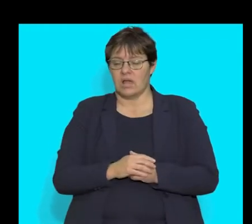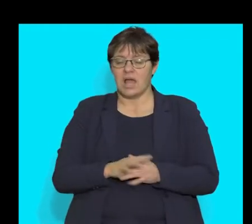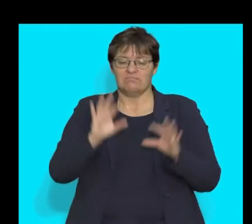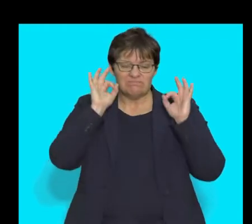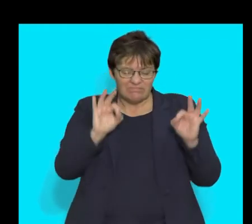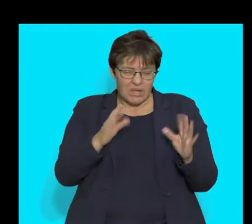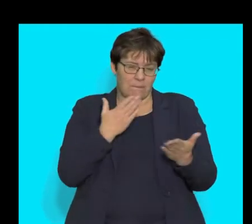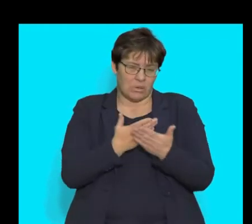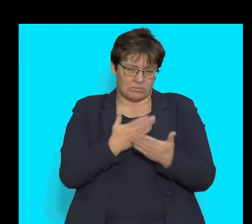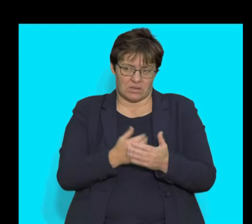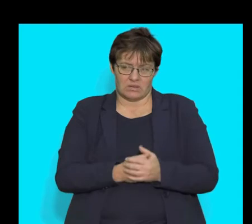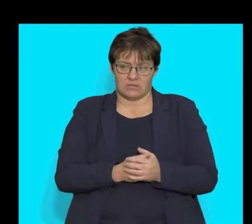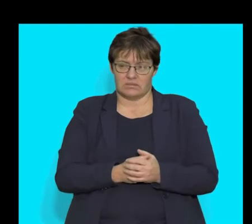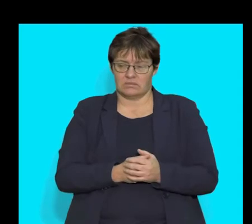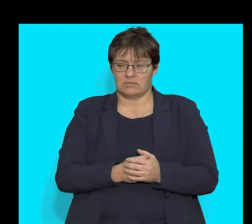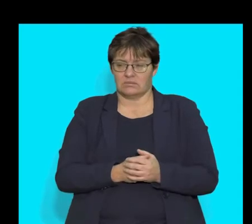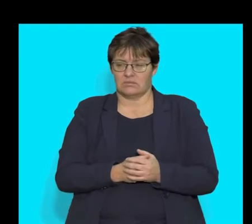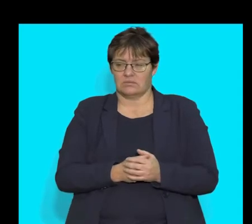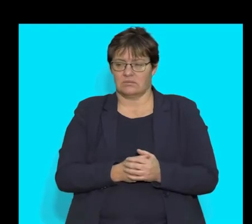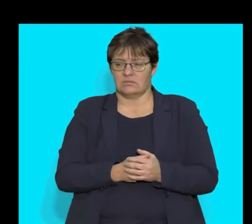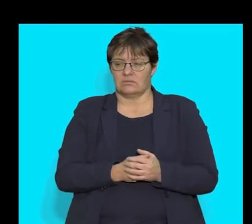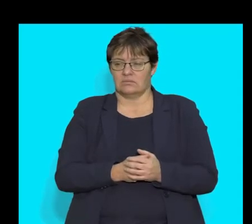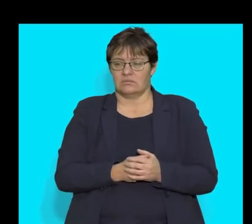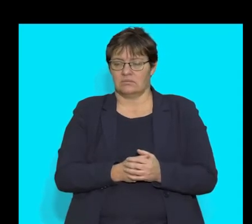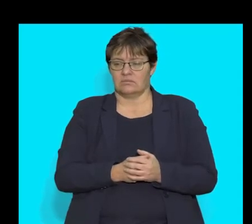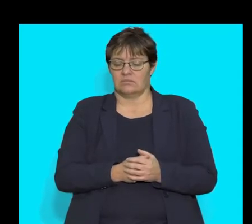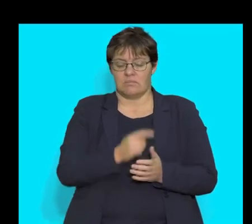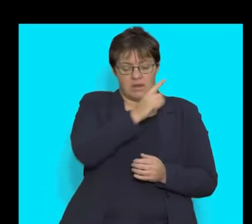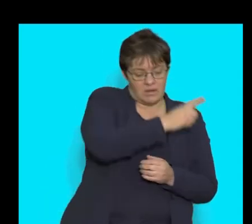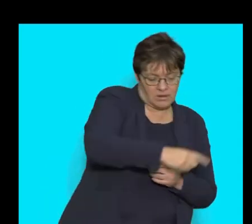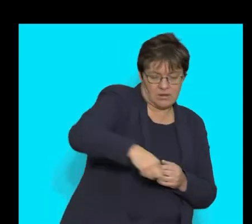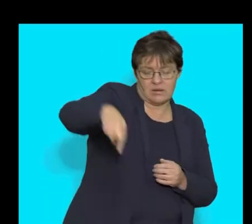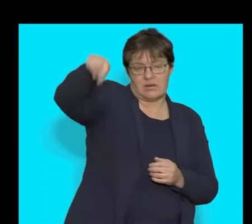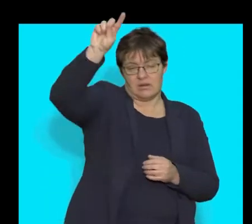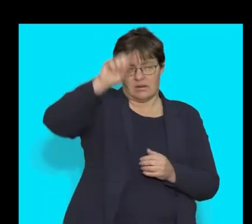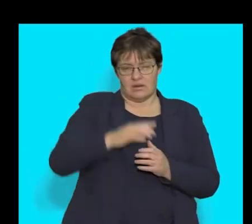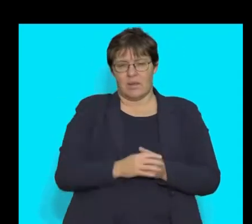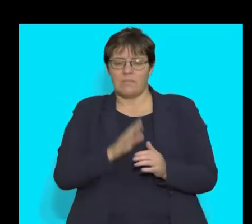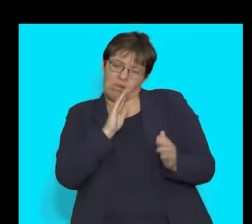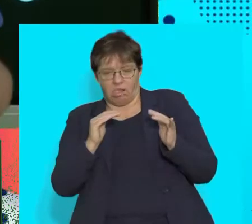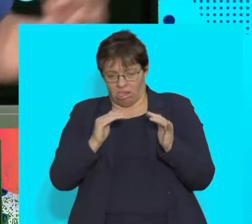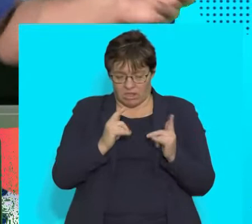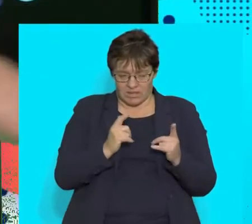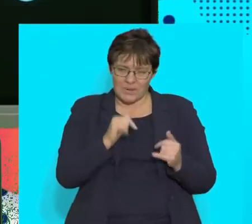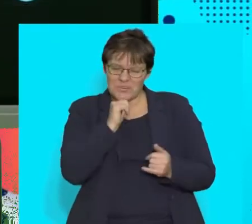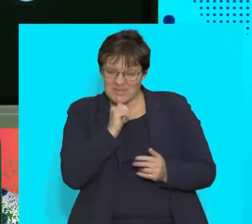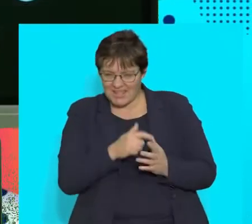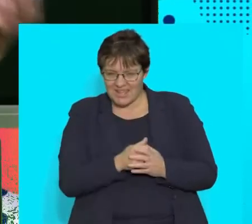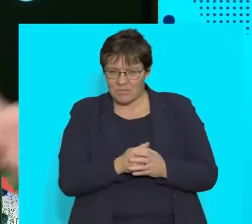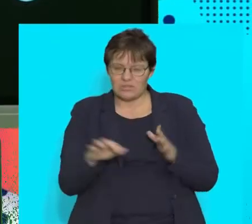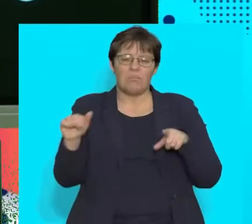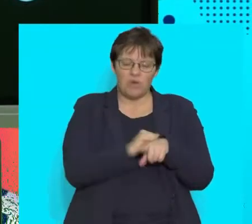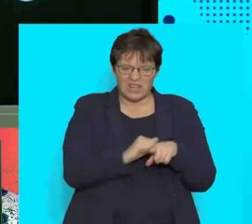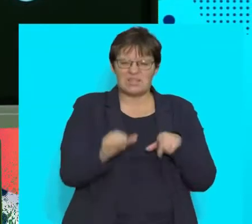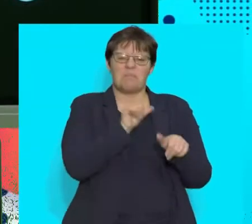accurately as we can. And I'm going to just do something like that. And although it's a little bit wobbly, with practice